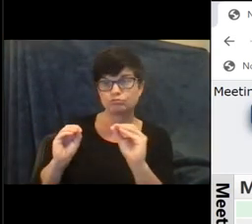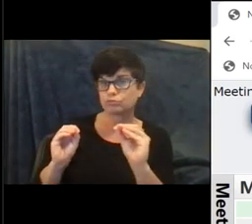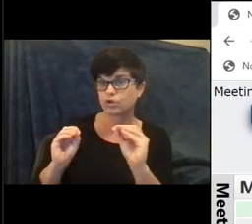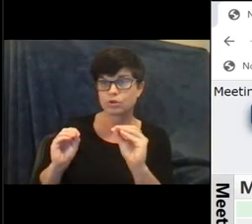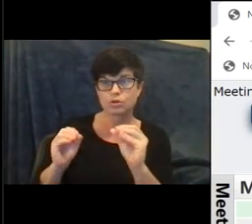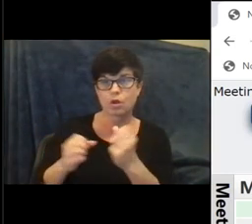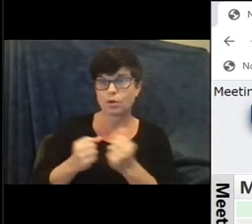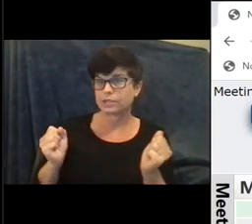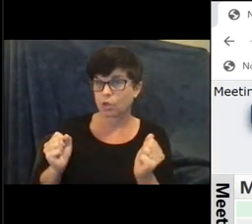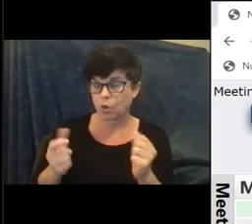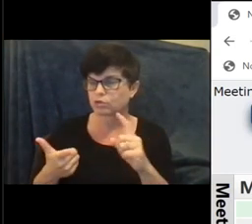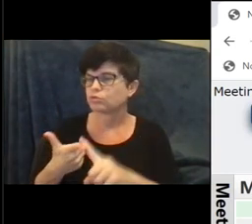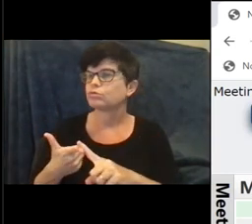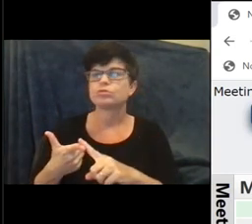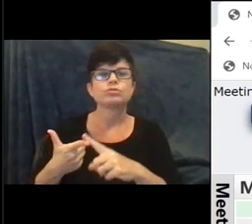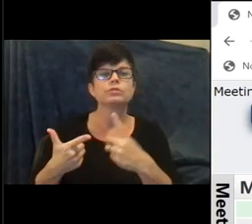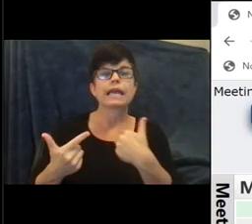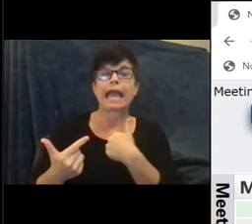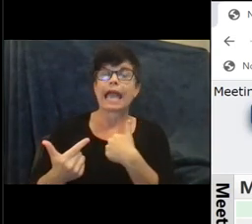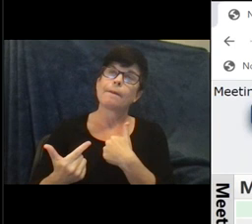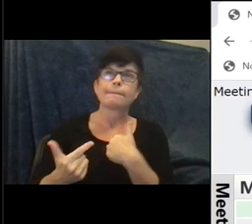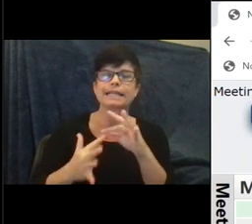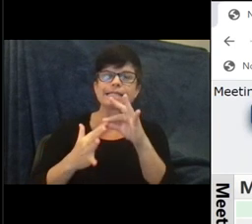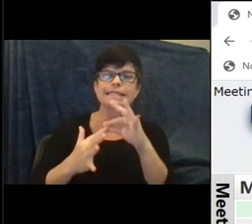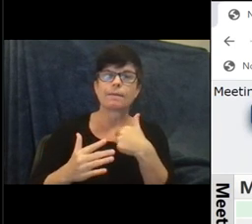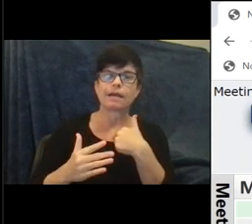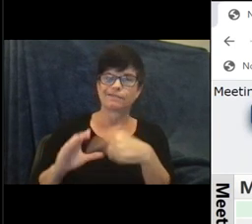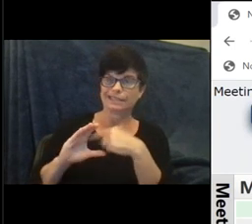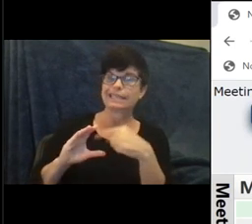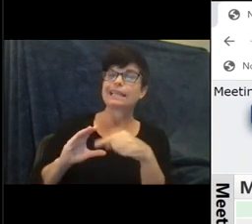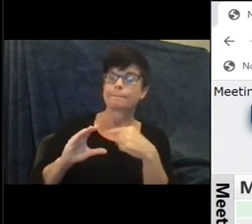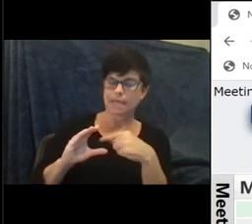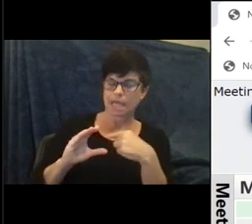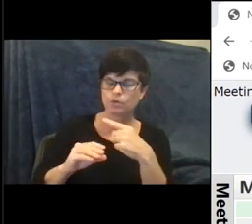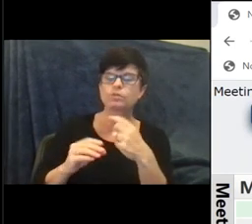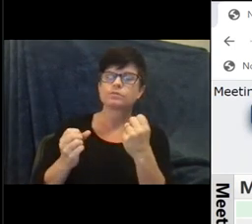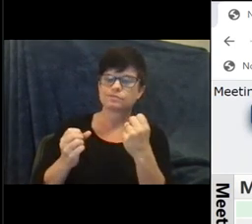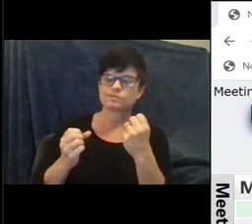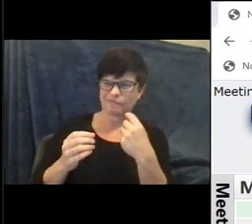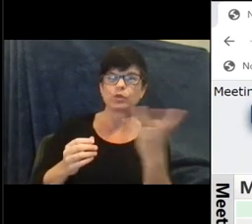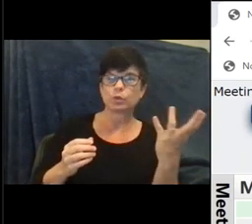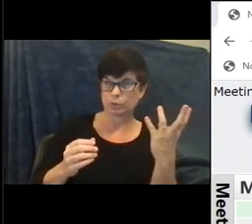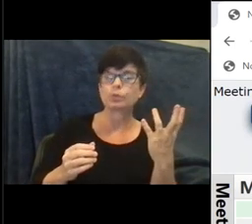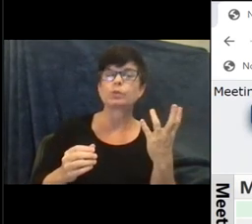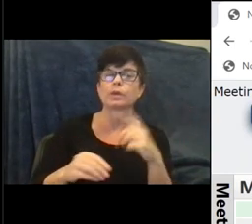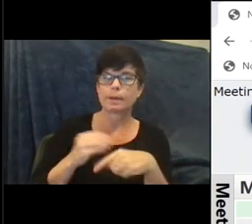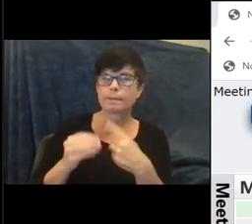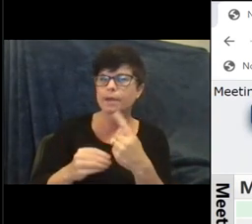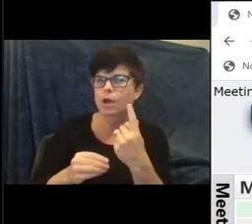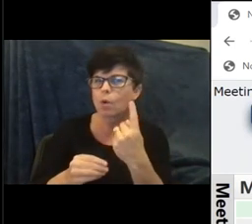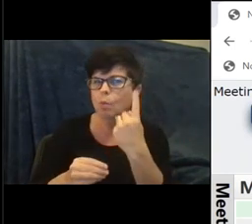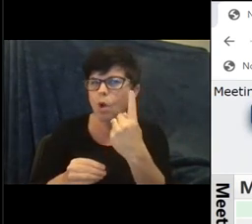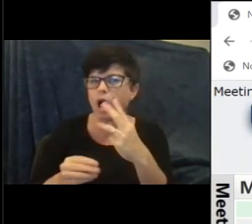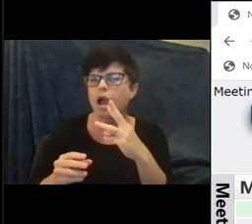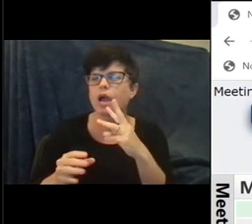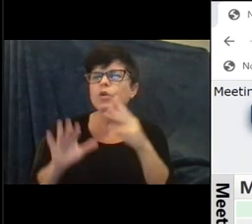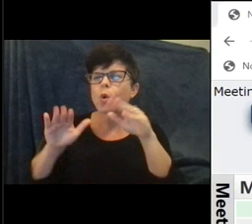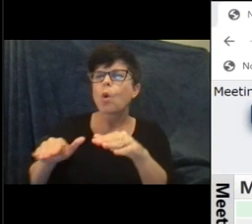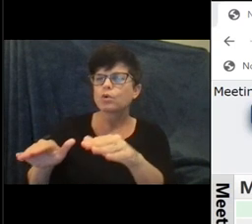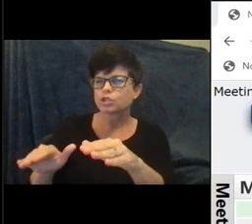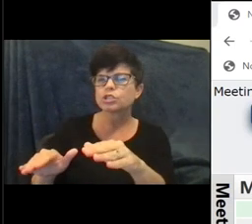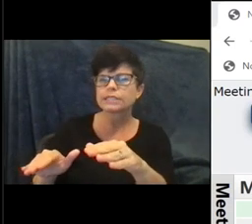disclosures except just that I've gotten quite a few emails with regard to the One Ocean project. So all right. I wanted to